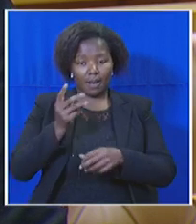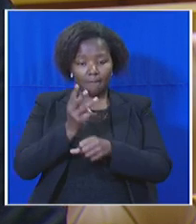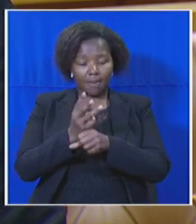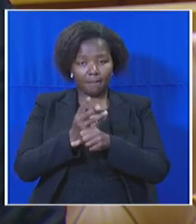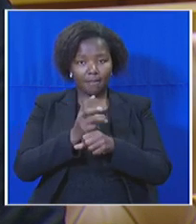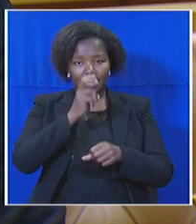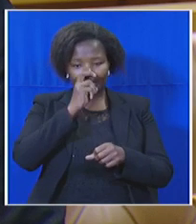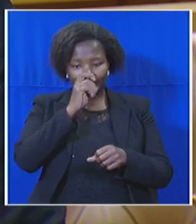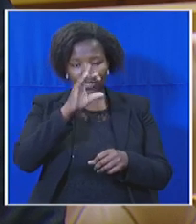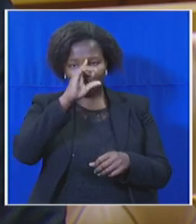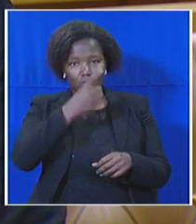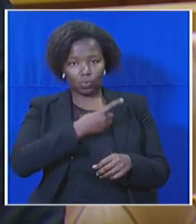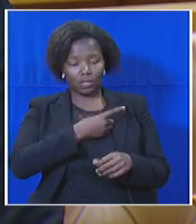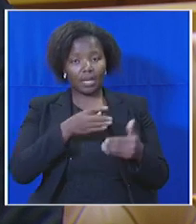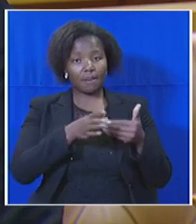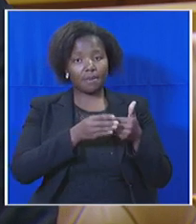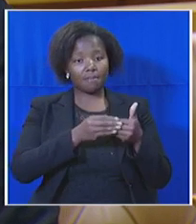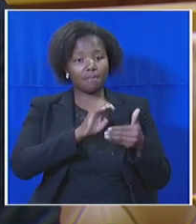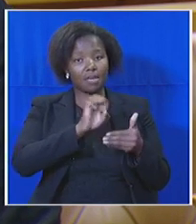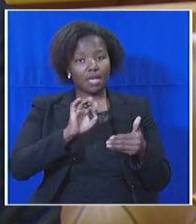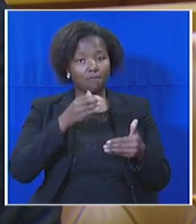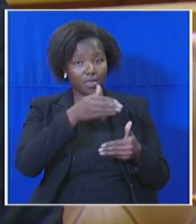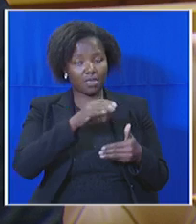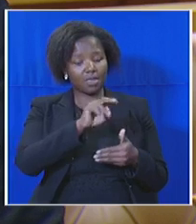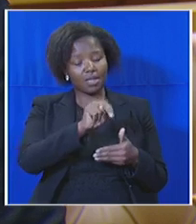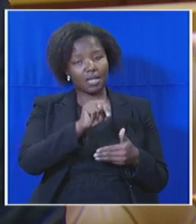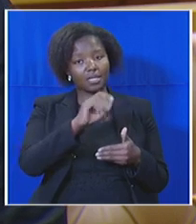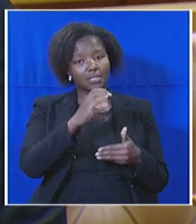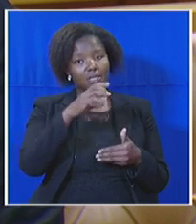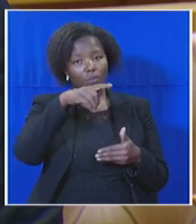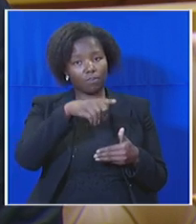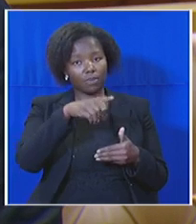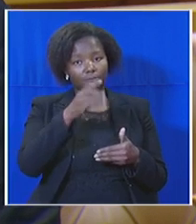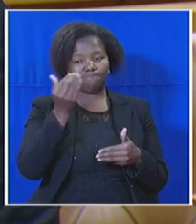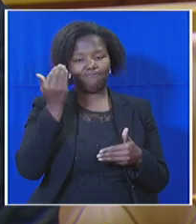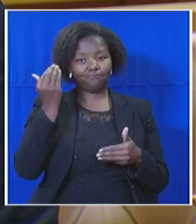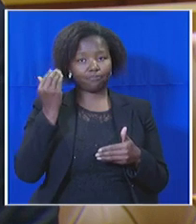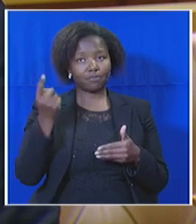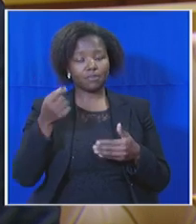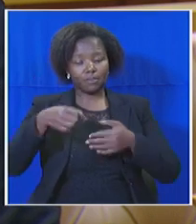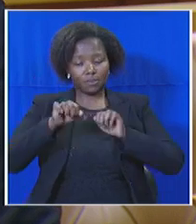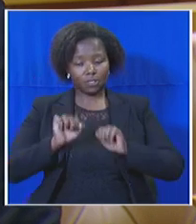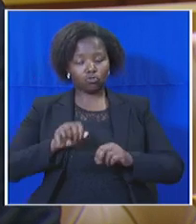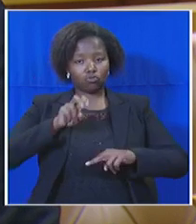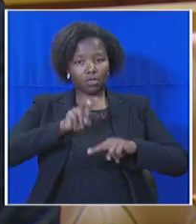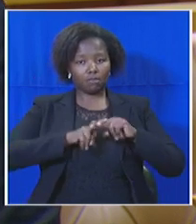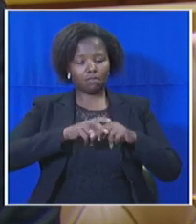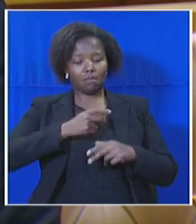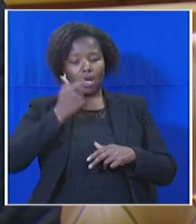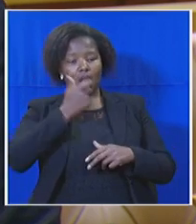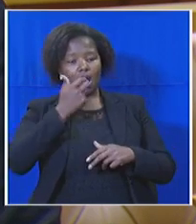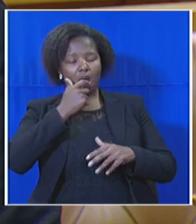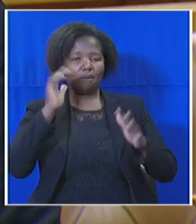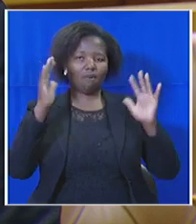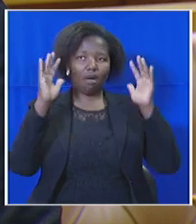and a daughter, a member of the EFF in the National Council of Provinces, while the presiding officer laughs and clapped on